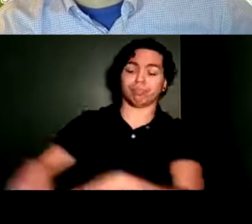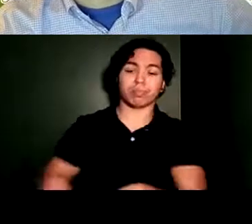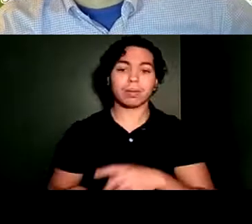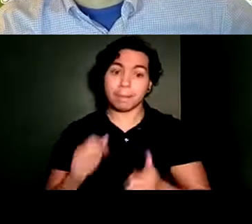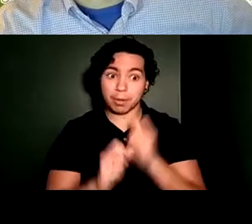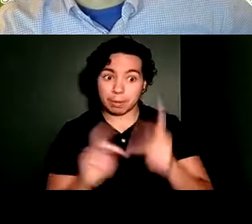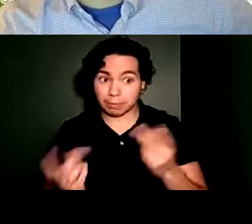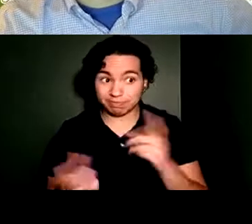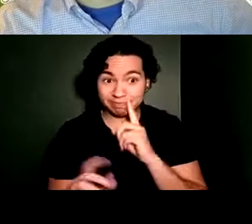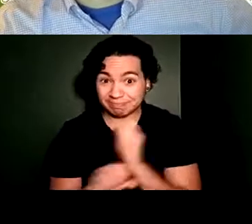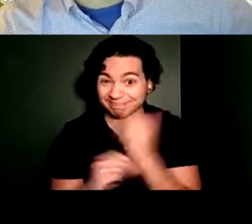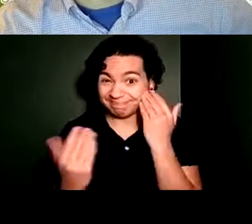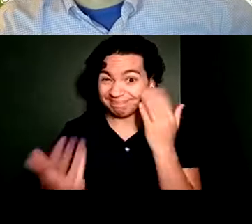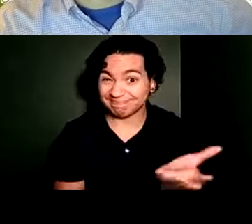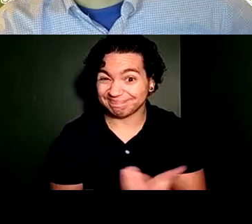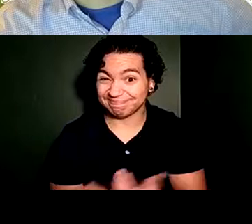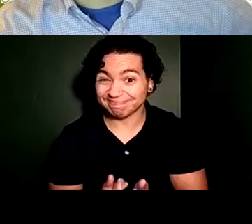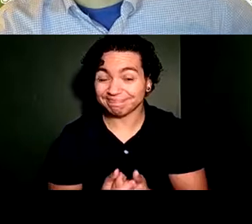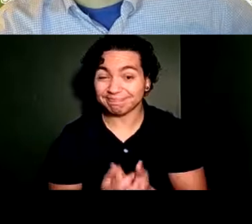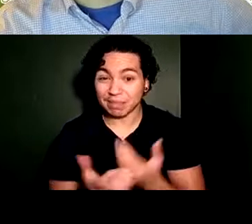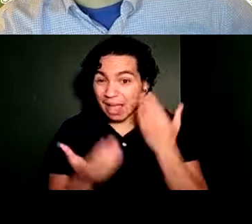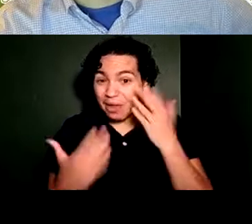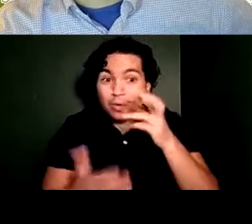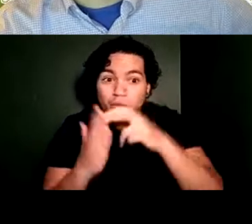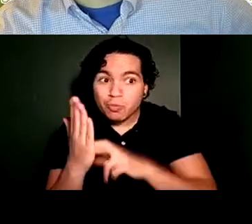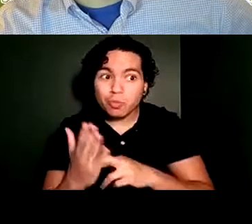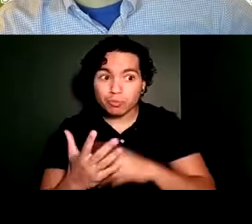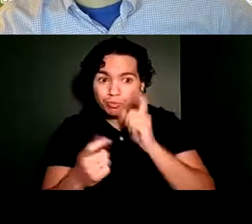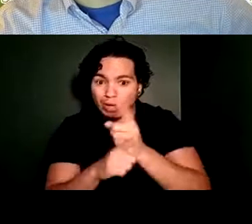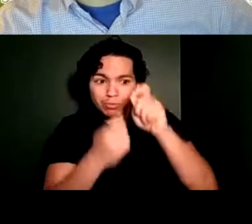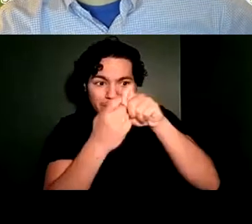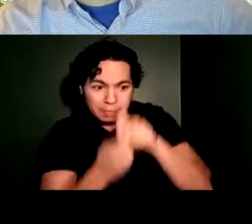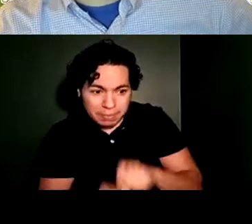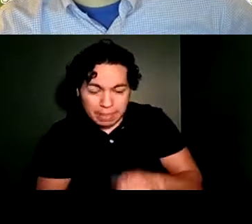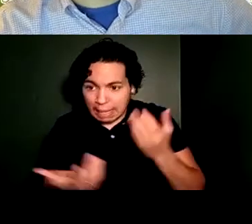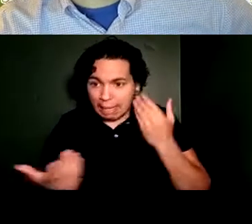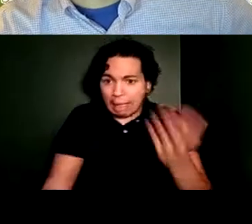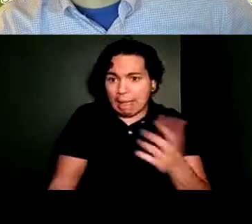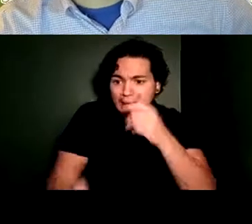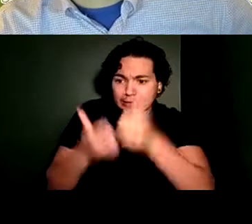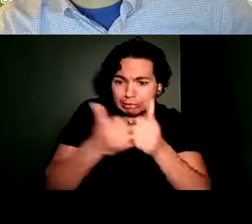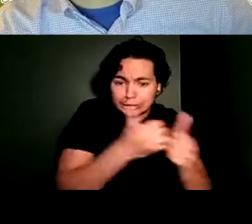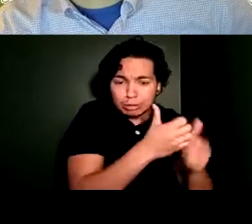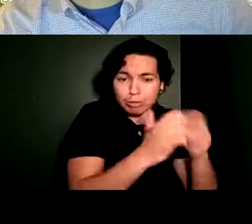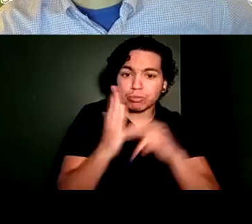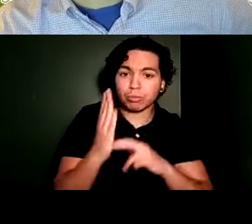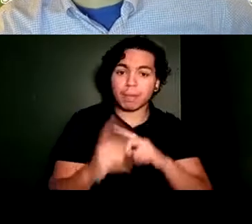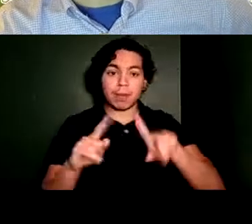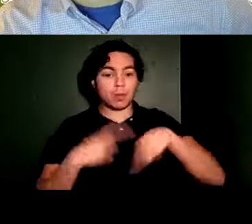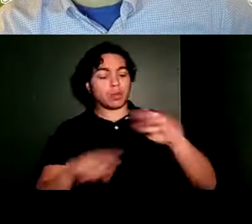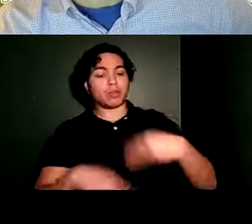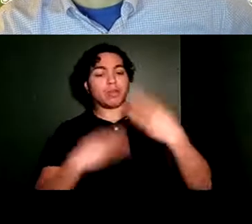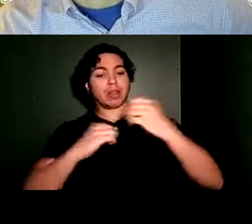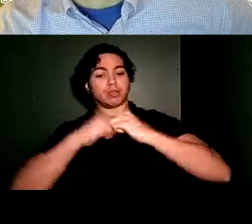yeah, I just don't know what the rules are. And we also observe, when you provide the infrastructure for people to park their